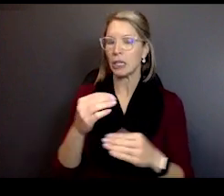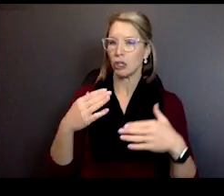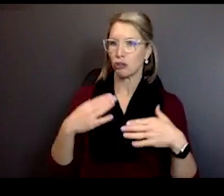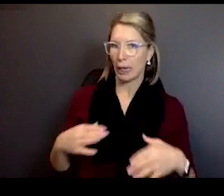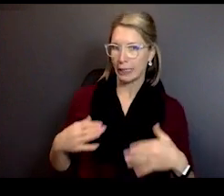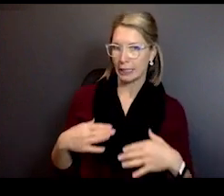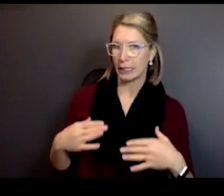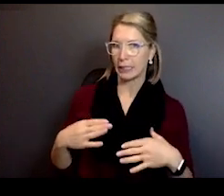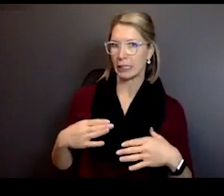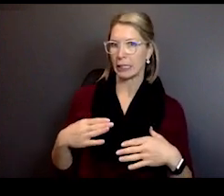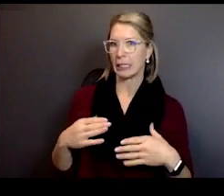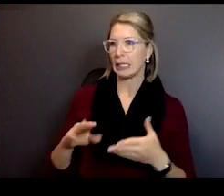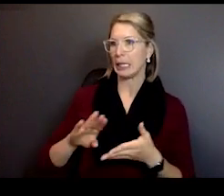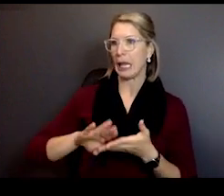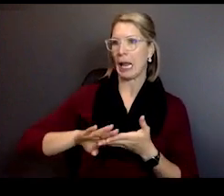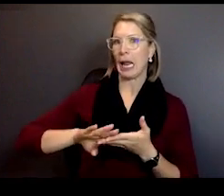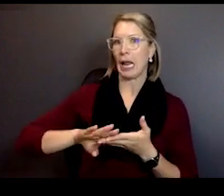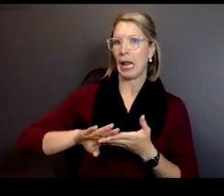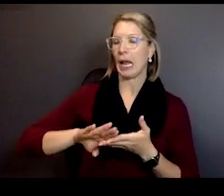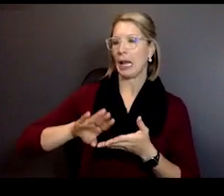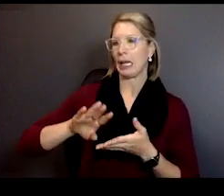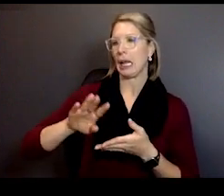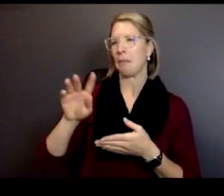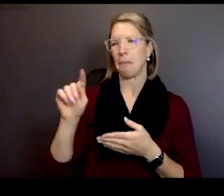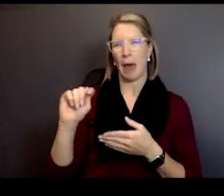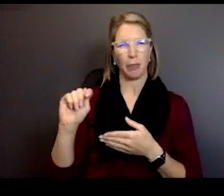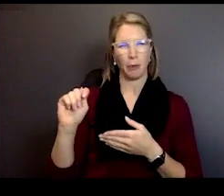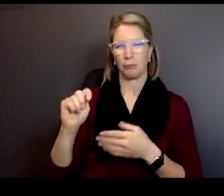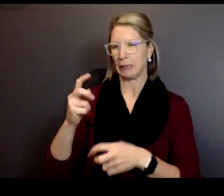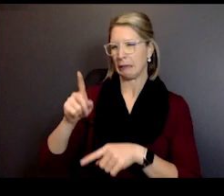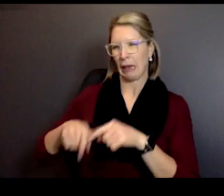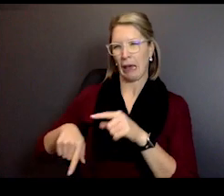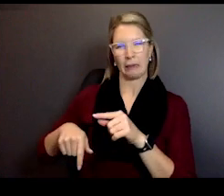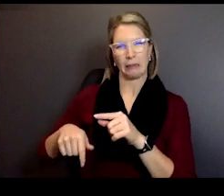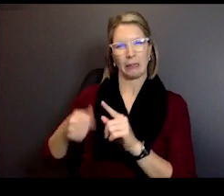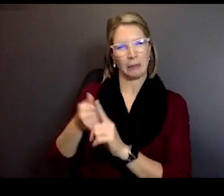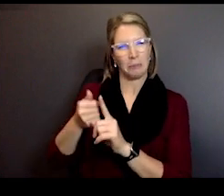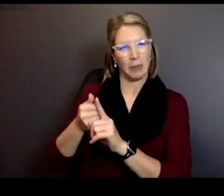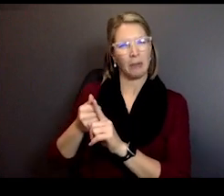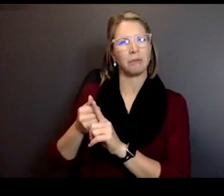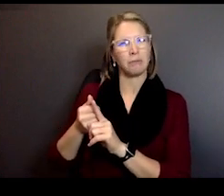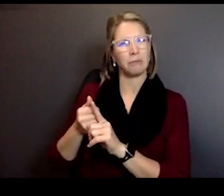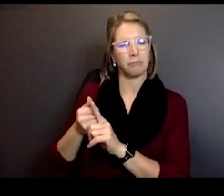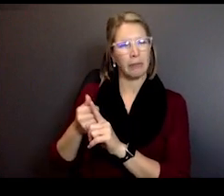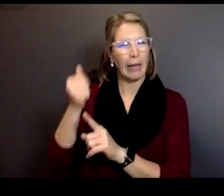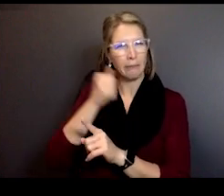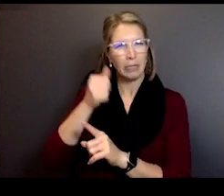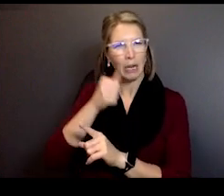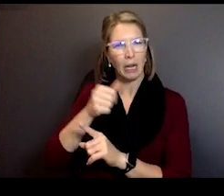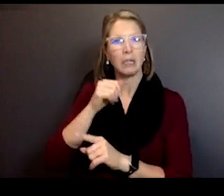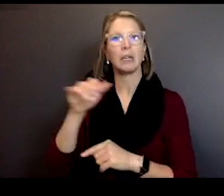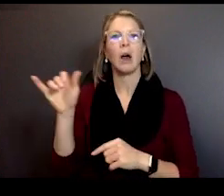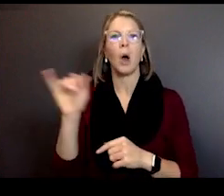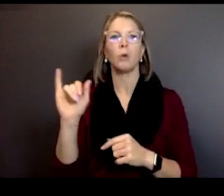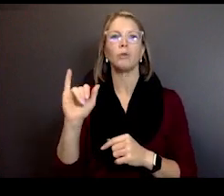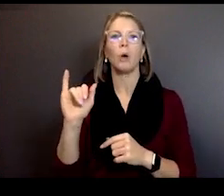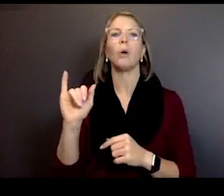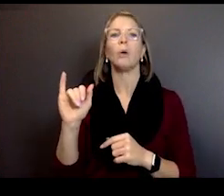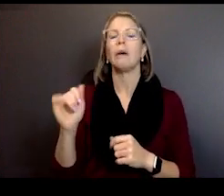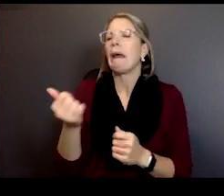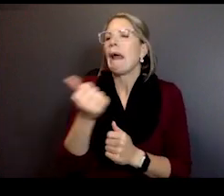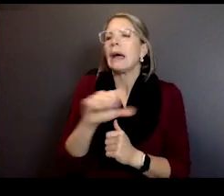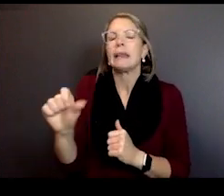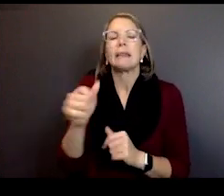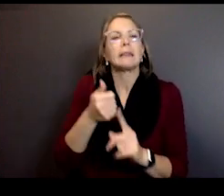feeding, dressing, eliminating, so bowel and bladder functions, and performing the mental functions necessary